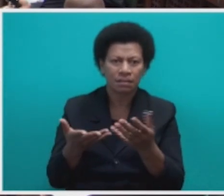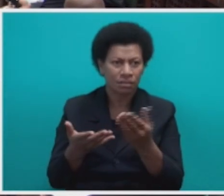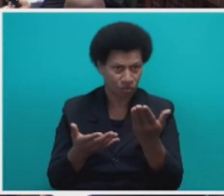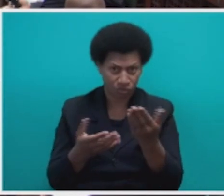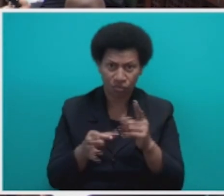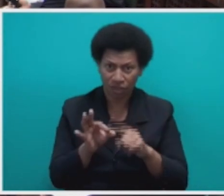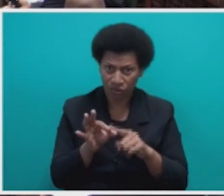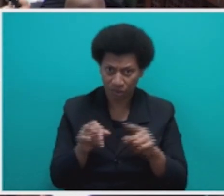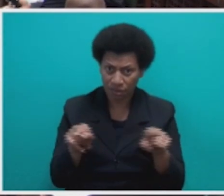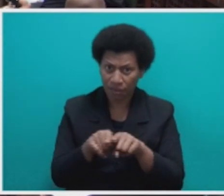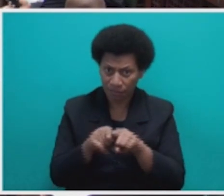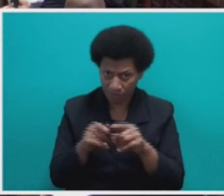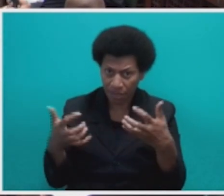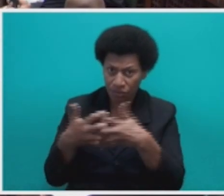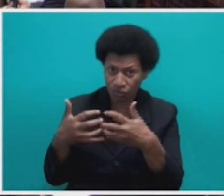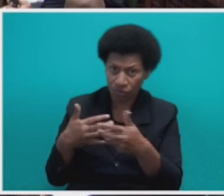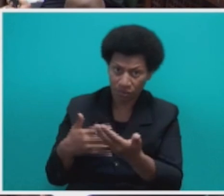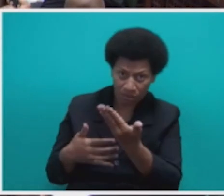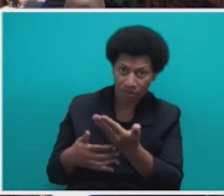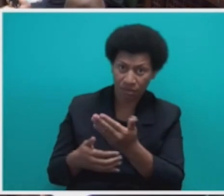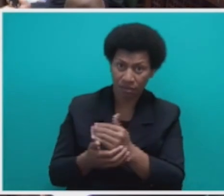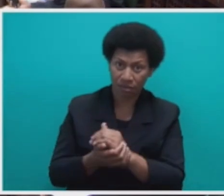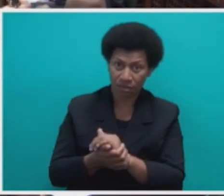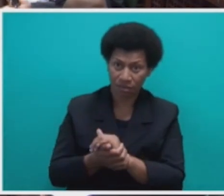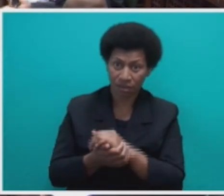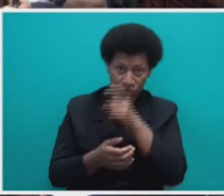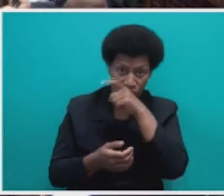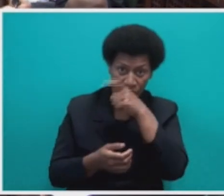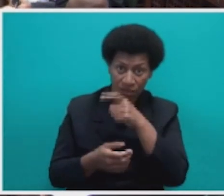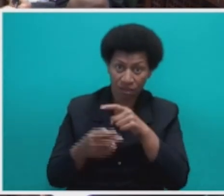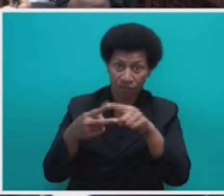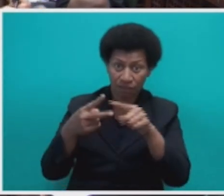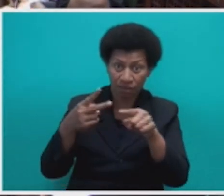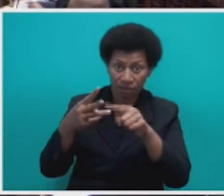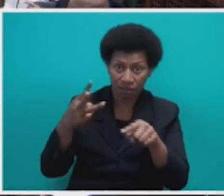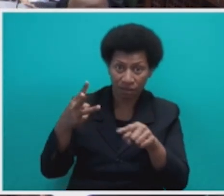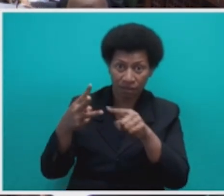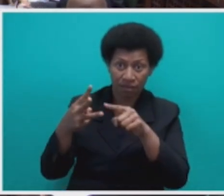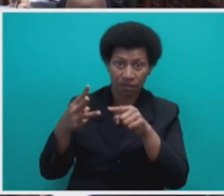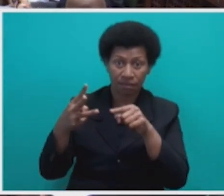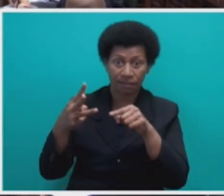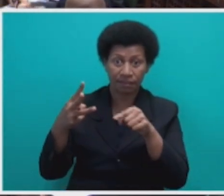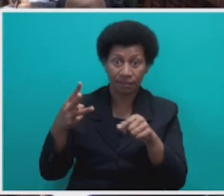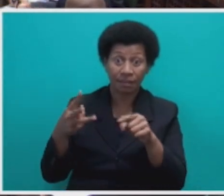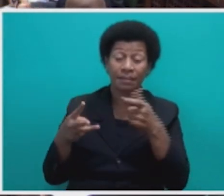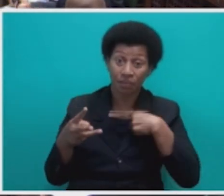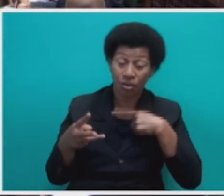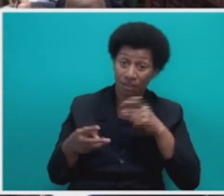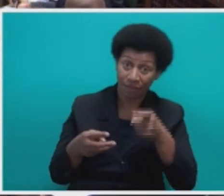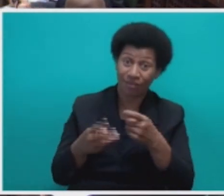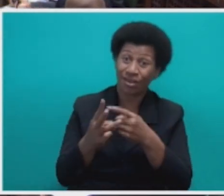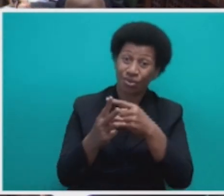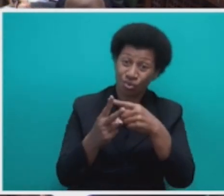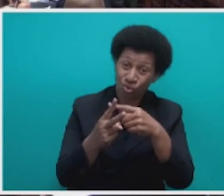still referring to the... Still referring to the poultry industry. There are only 3 producers that are going to be because affected. if there are only 2